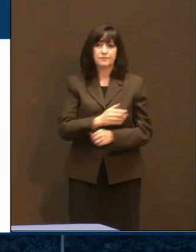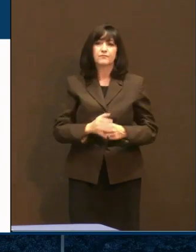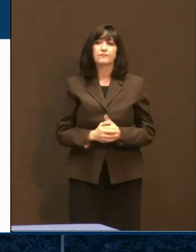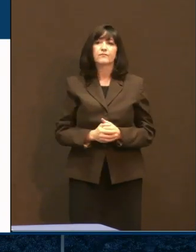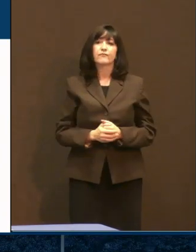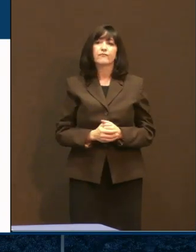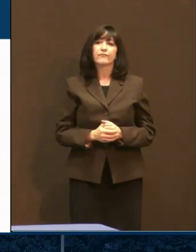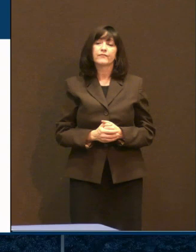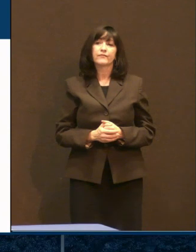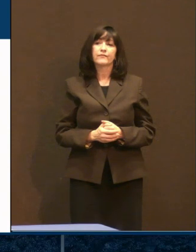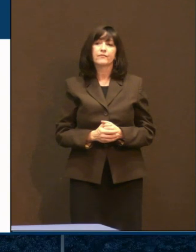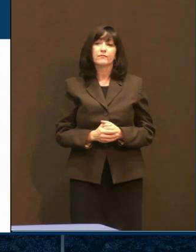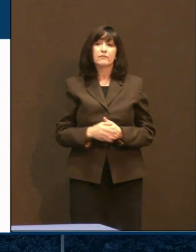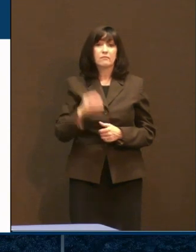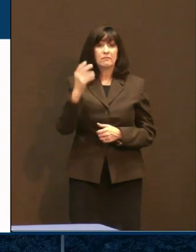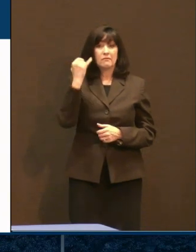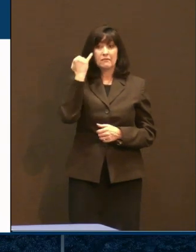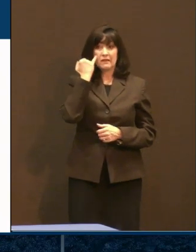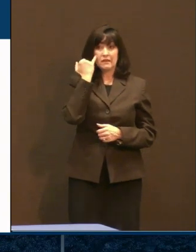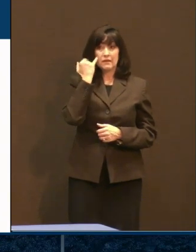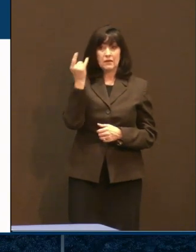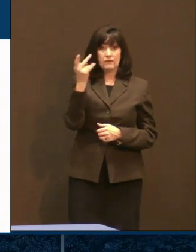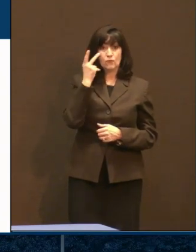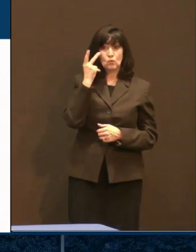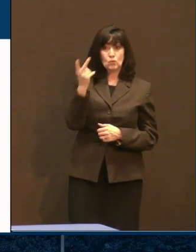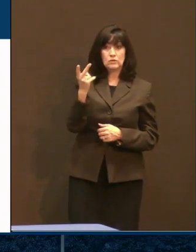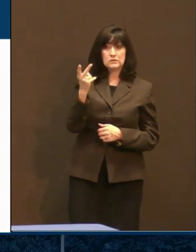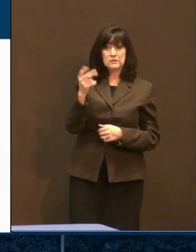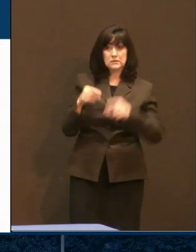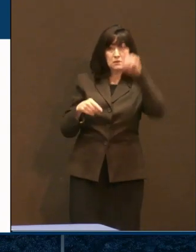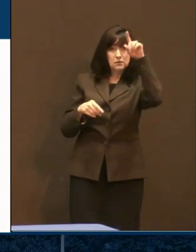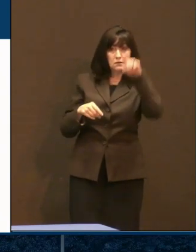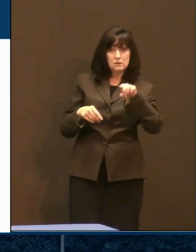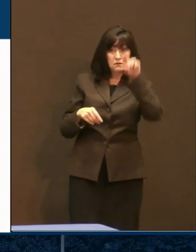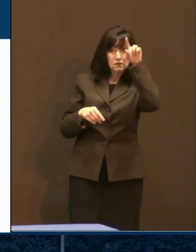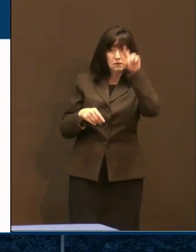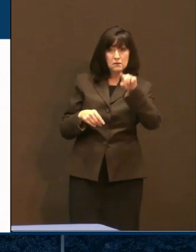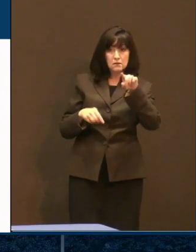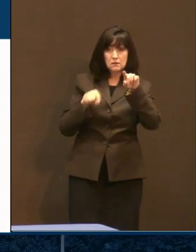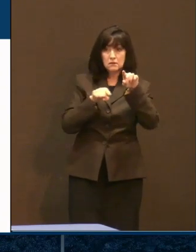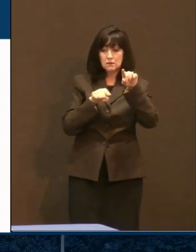the left, to the vertical axis, you would see how that